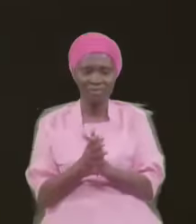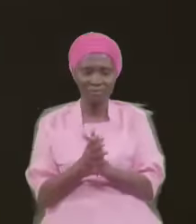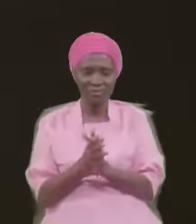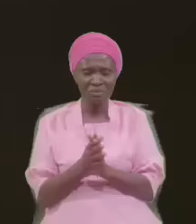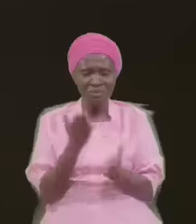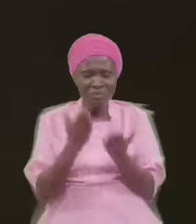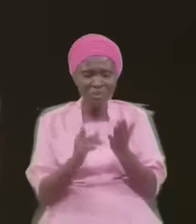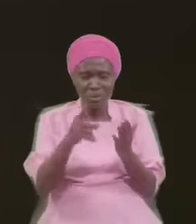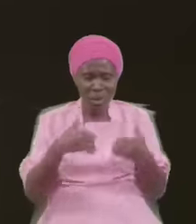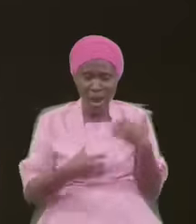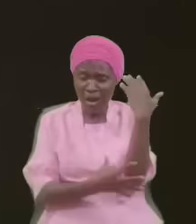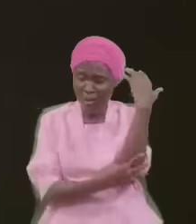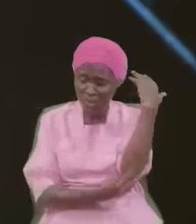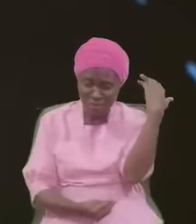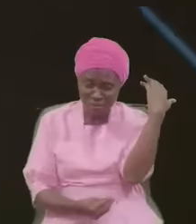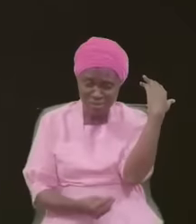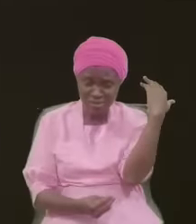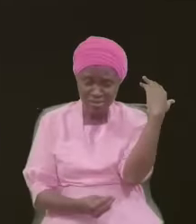Poverty